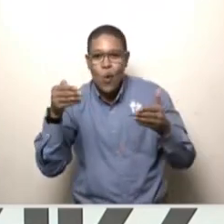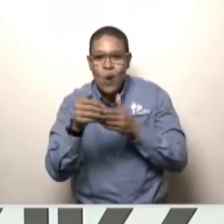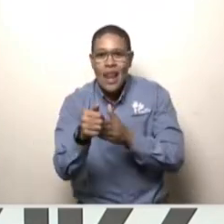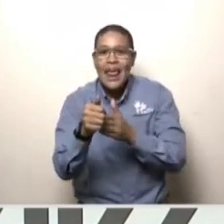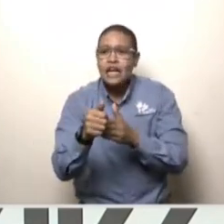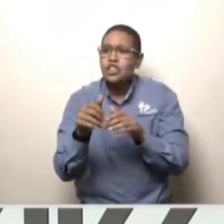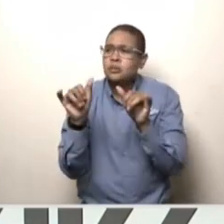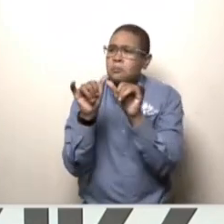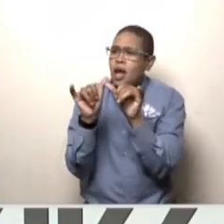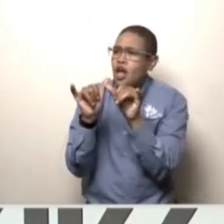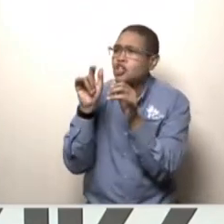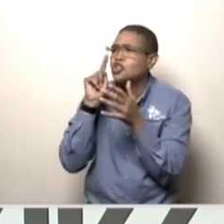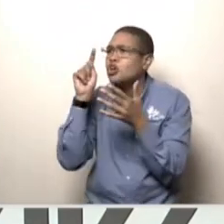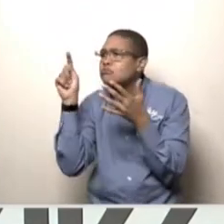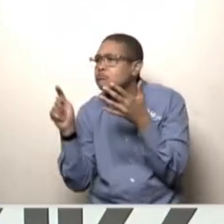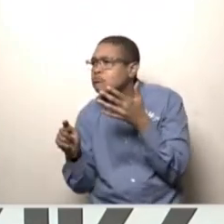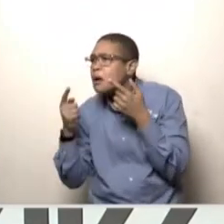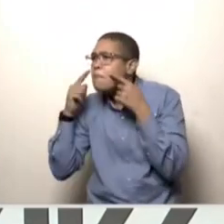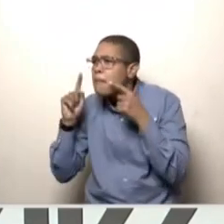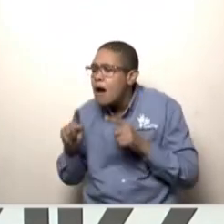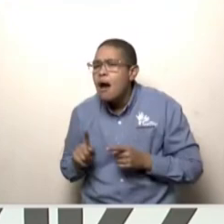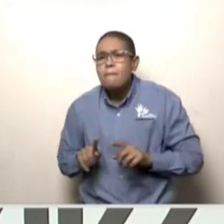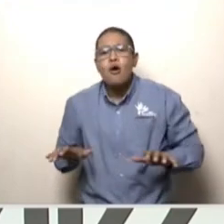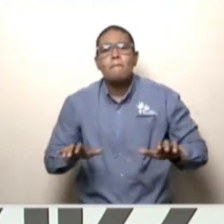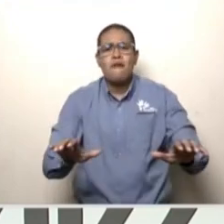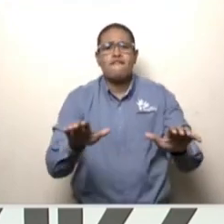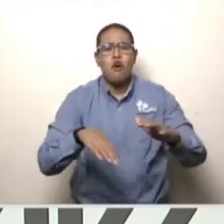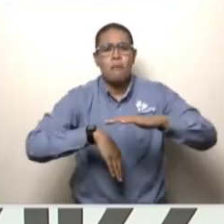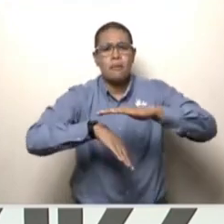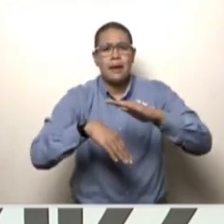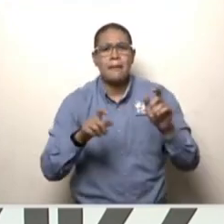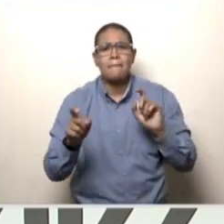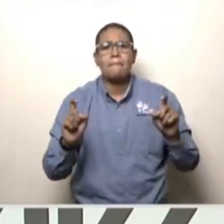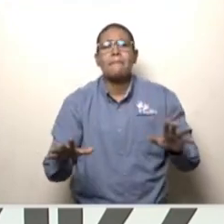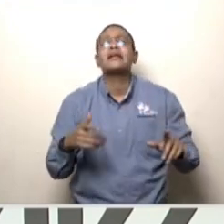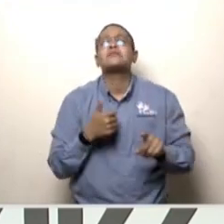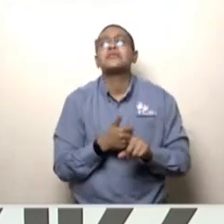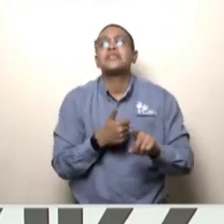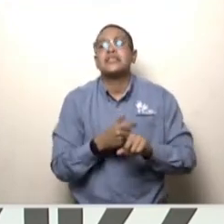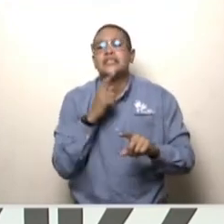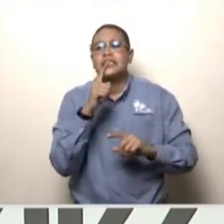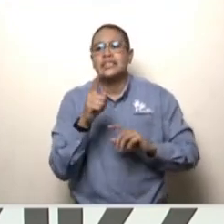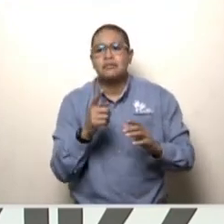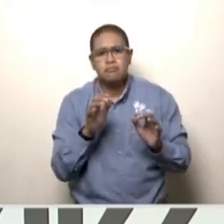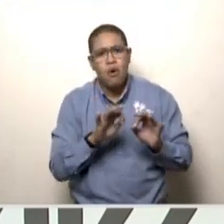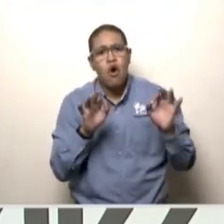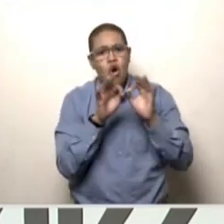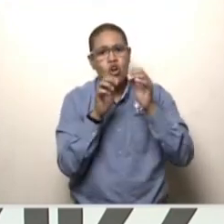measurable outcomes, and performance-based management are sort of touch